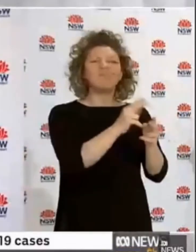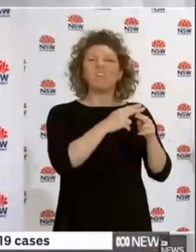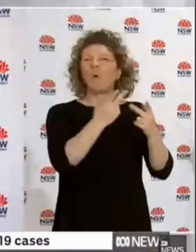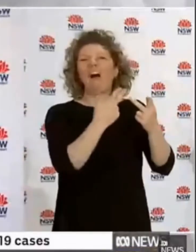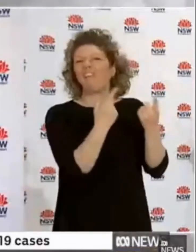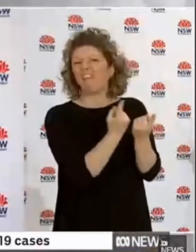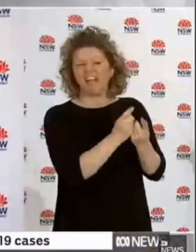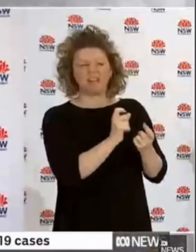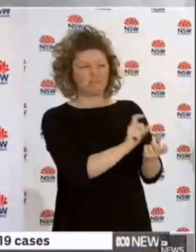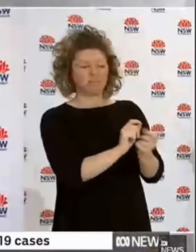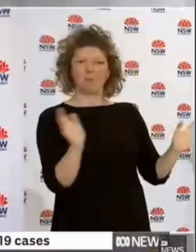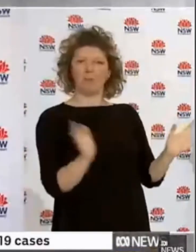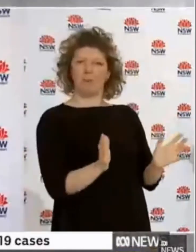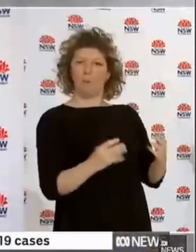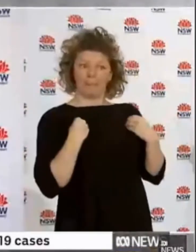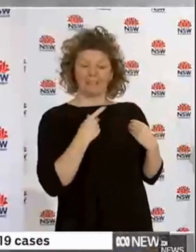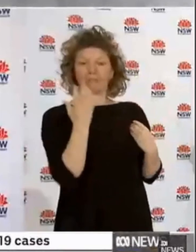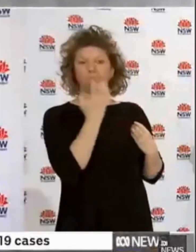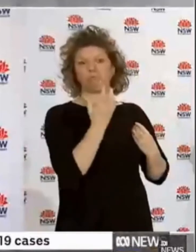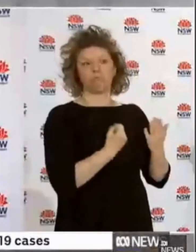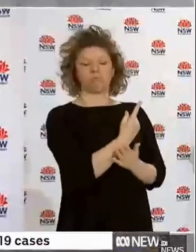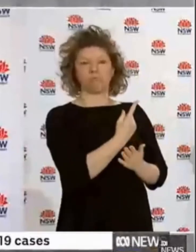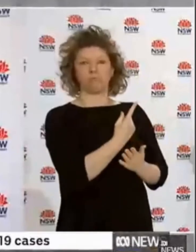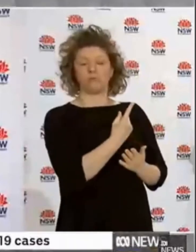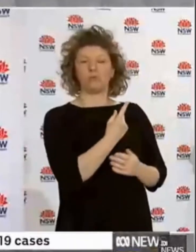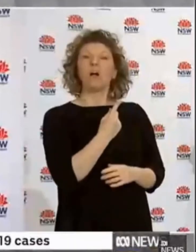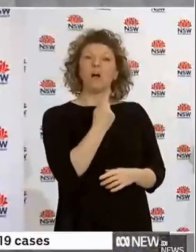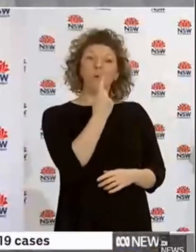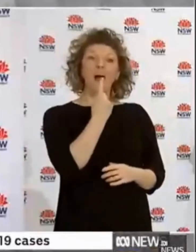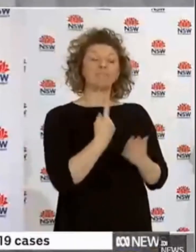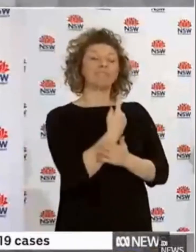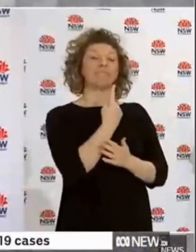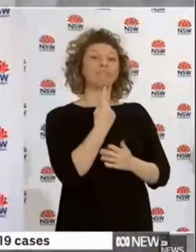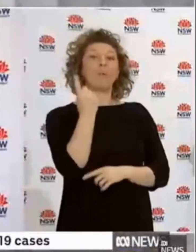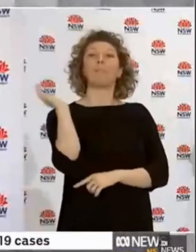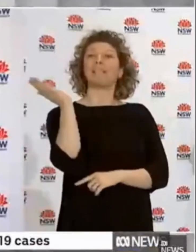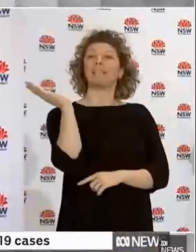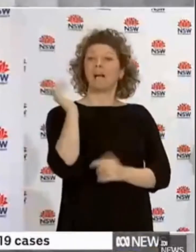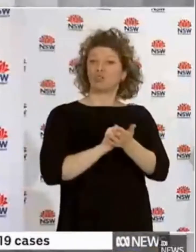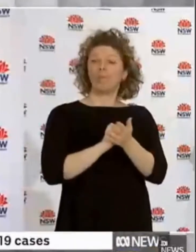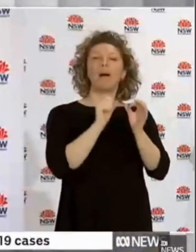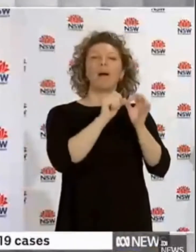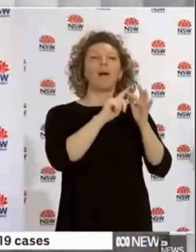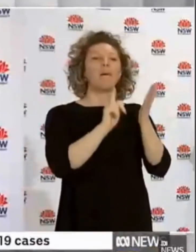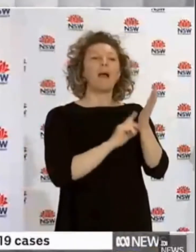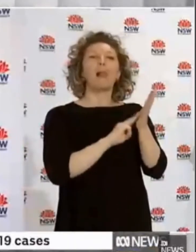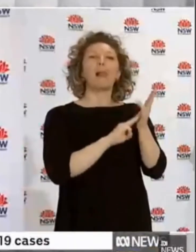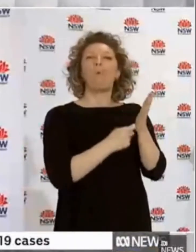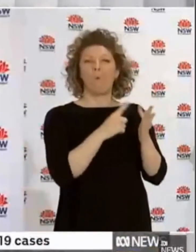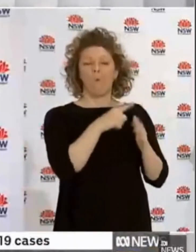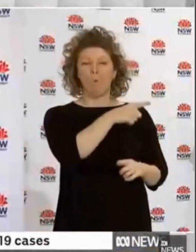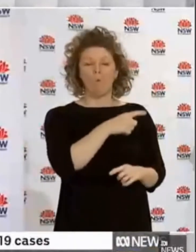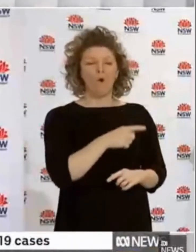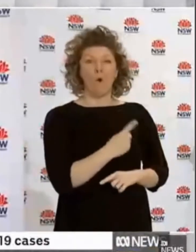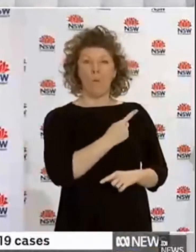as an example, there was a pizza shop in Belmore where one person came in positive and 8